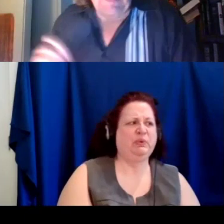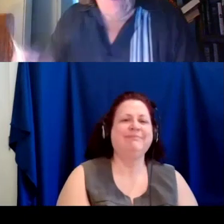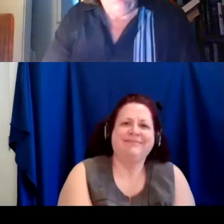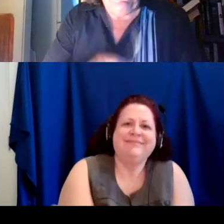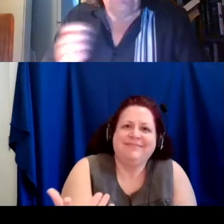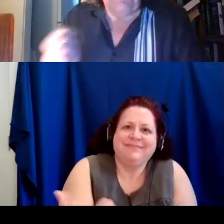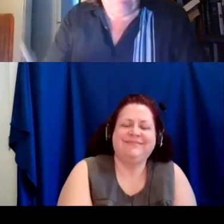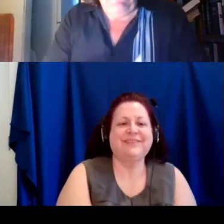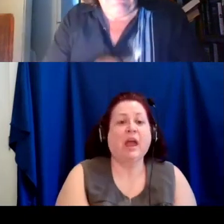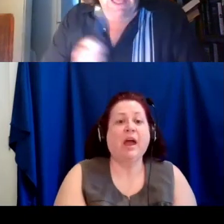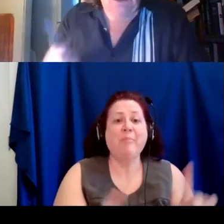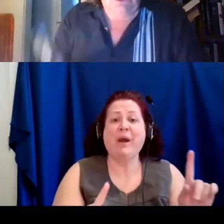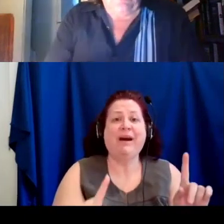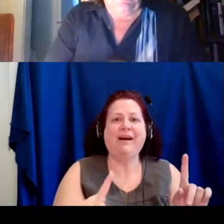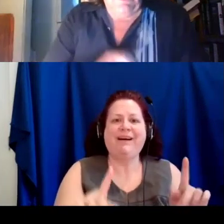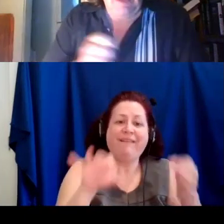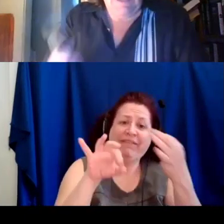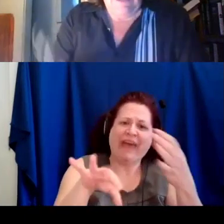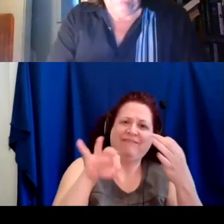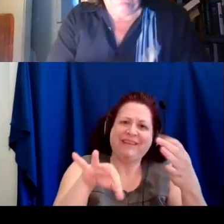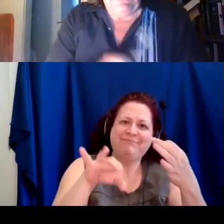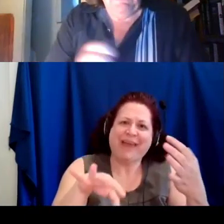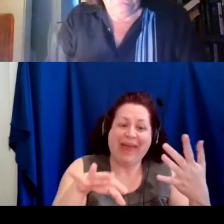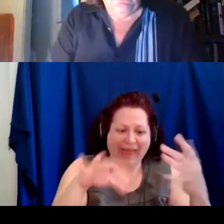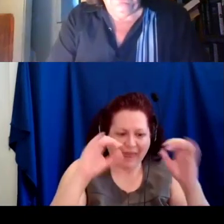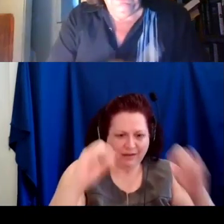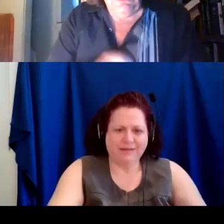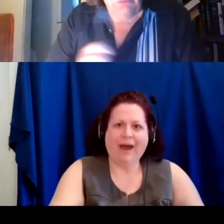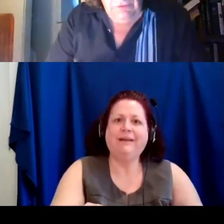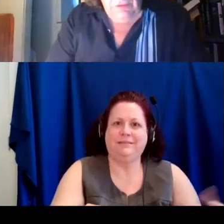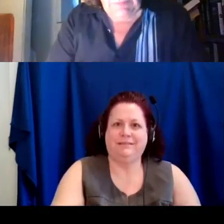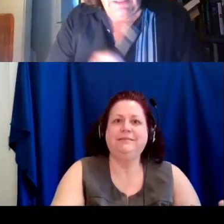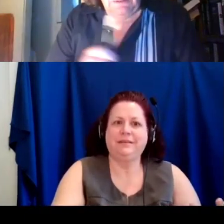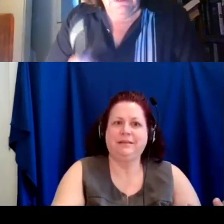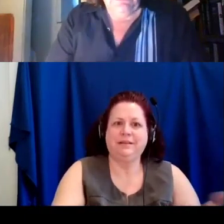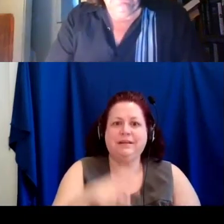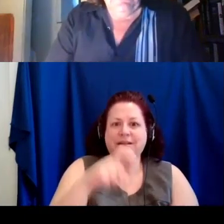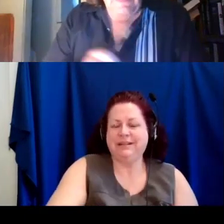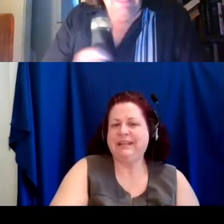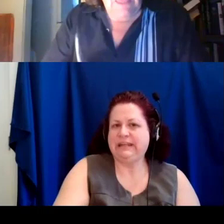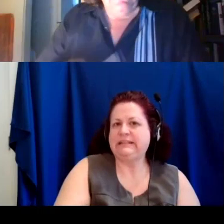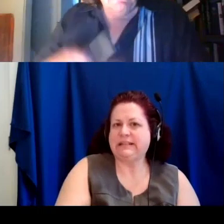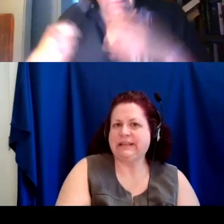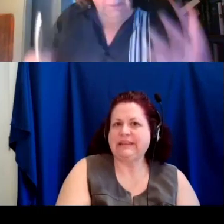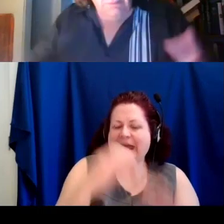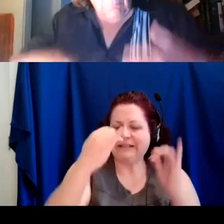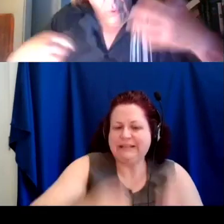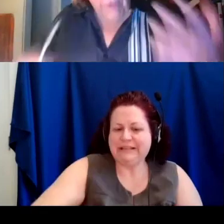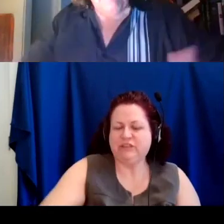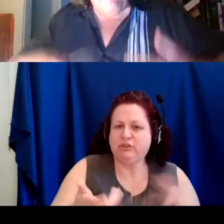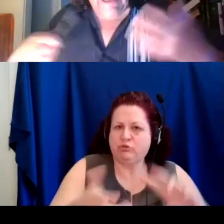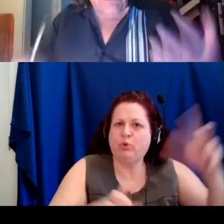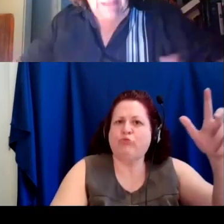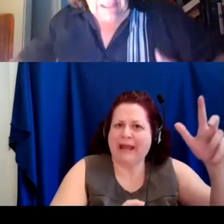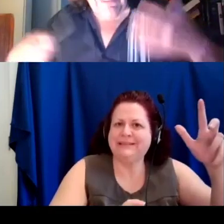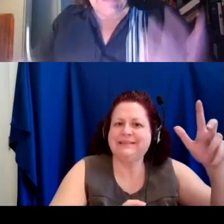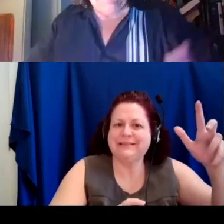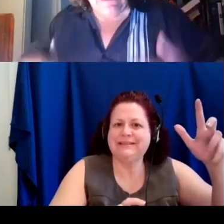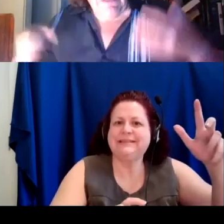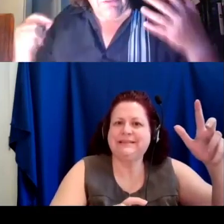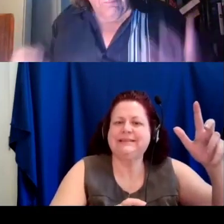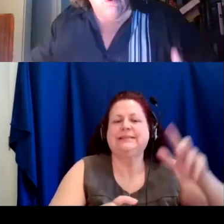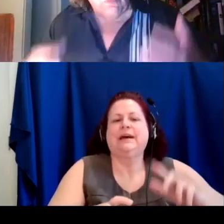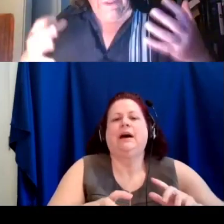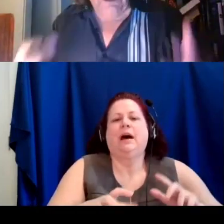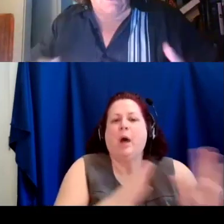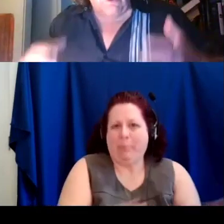but without this feedback loop, without having the individual crisis plan, and then more information. Again, it's the idea